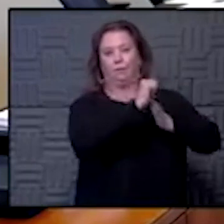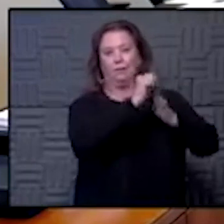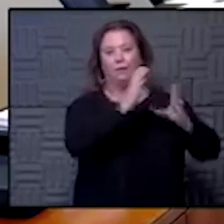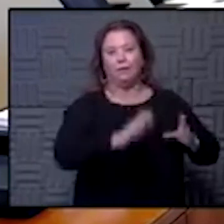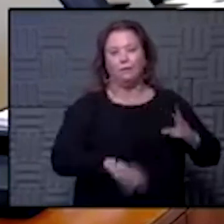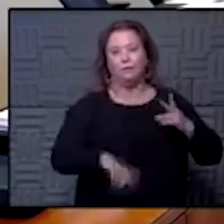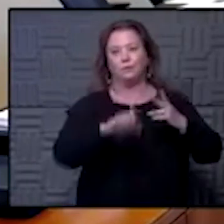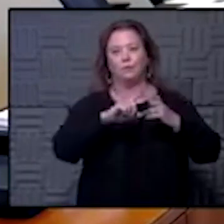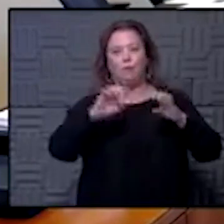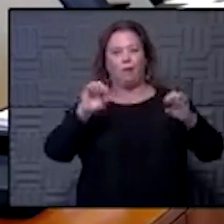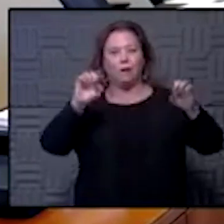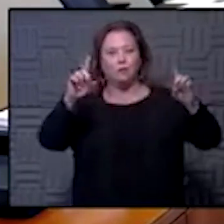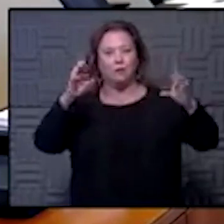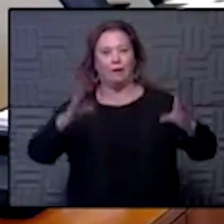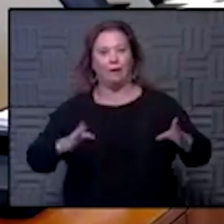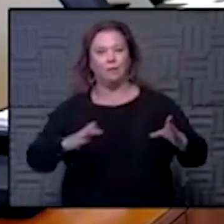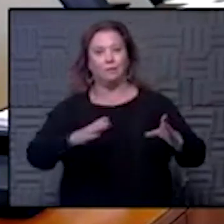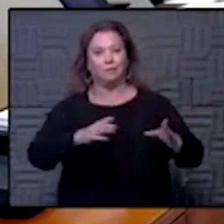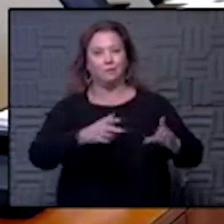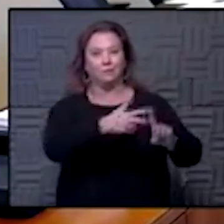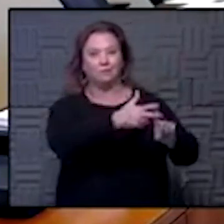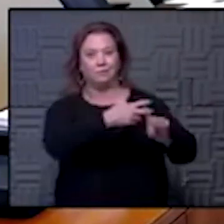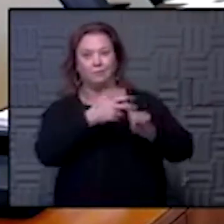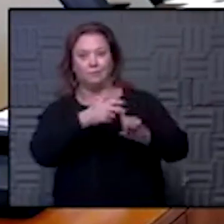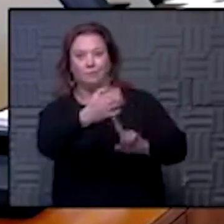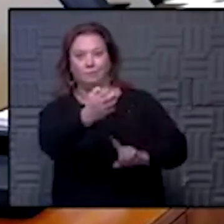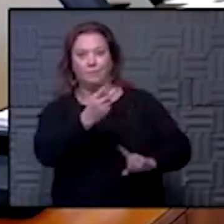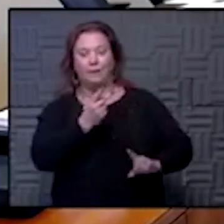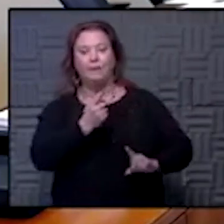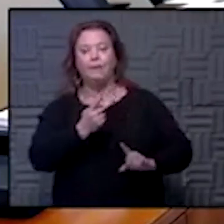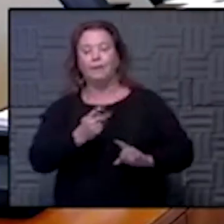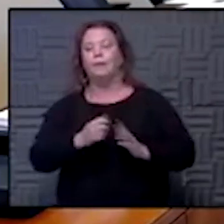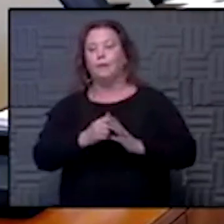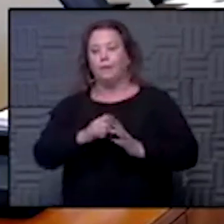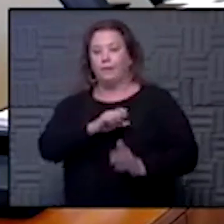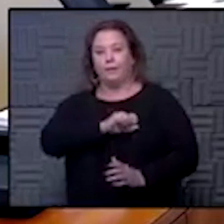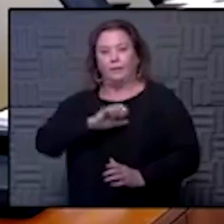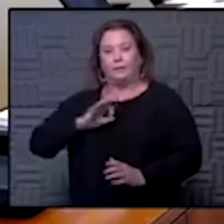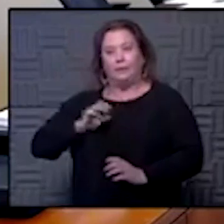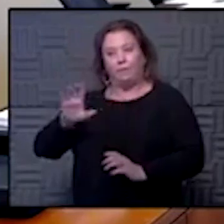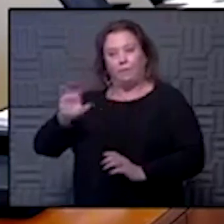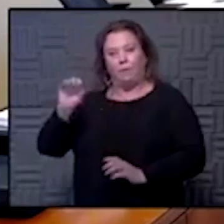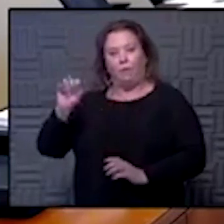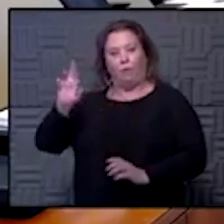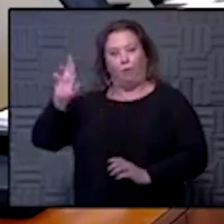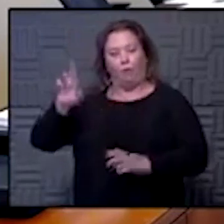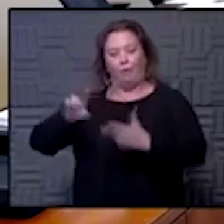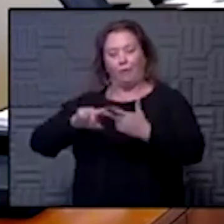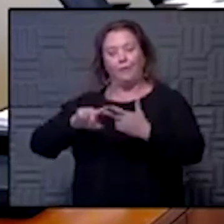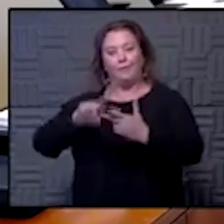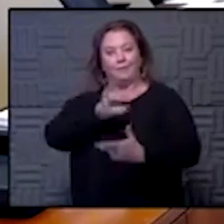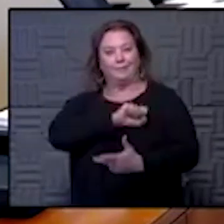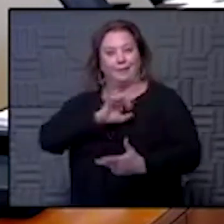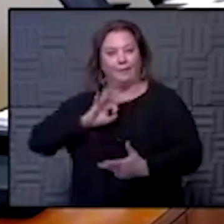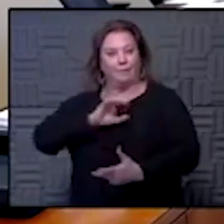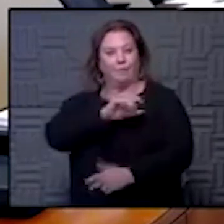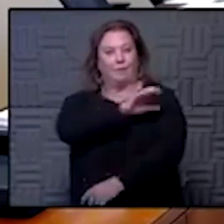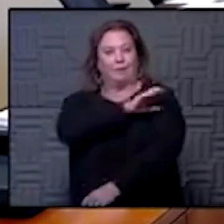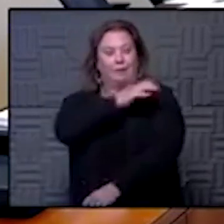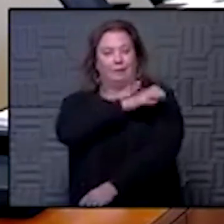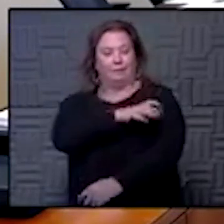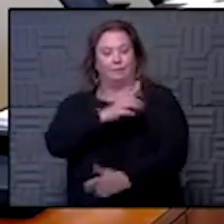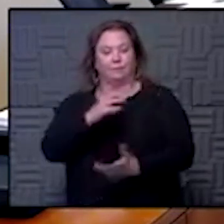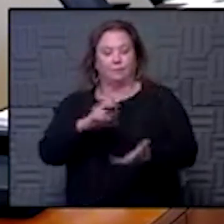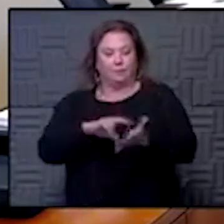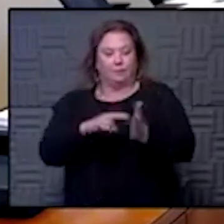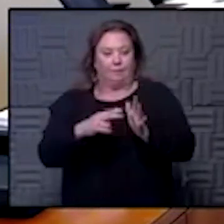roles, and to deploy them. And also we can obviously deploy staff from our operating rooms and from our clinics, but that would then end up